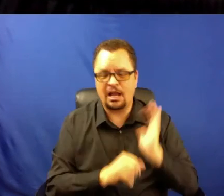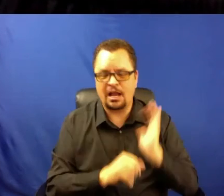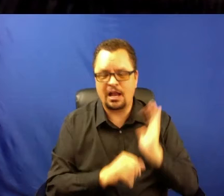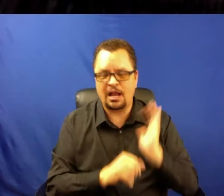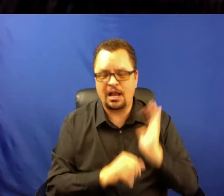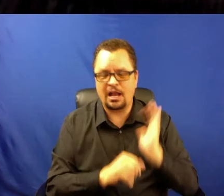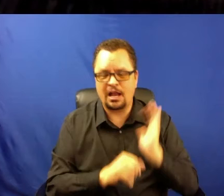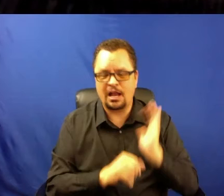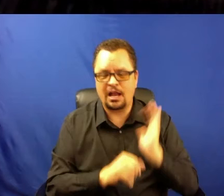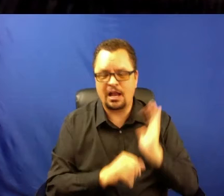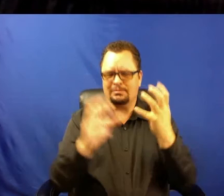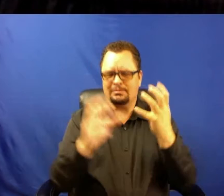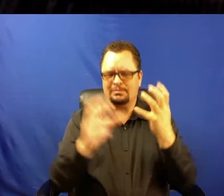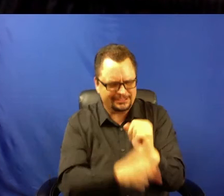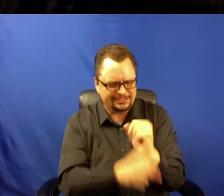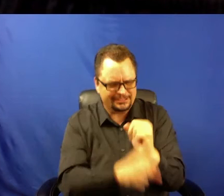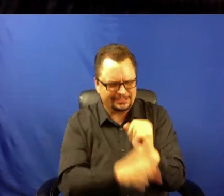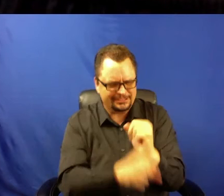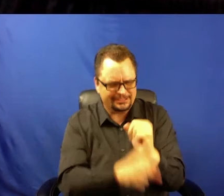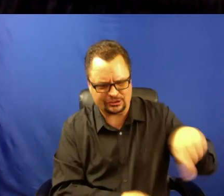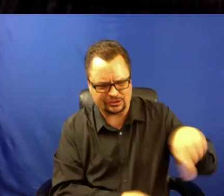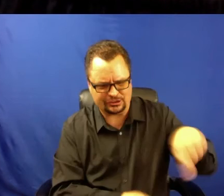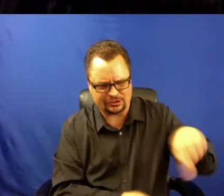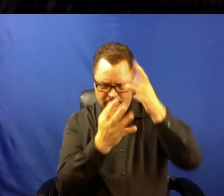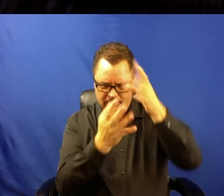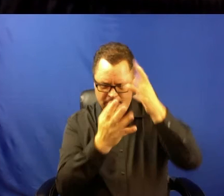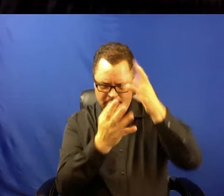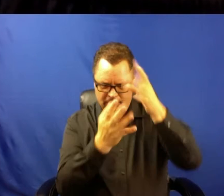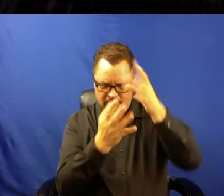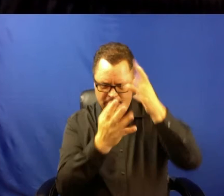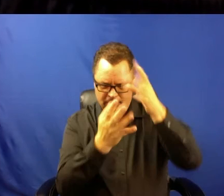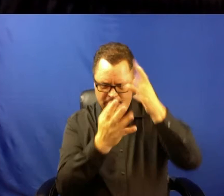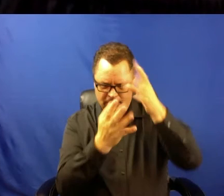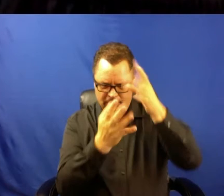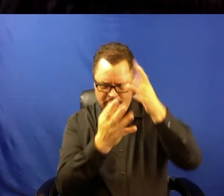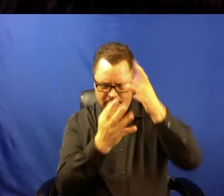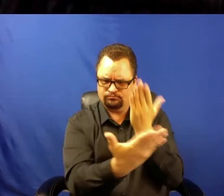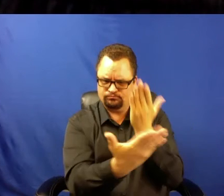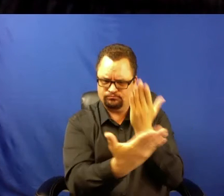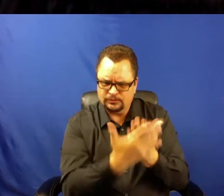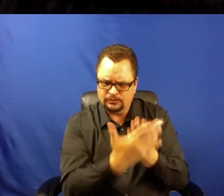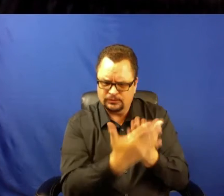information from, including our agency. So we have like a